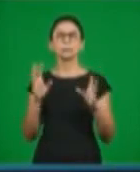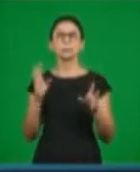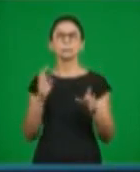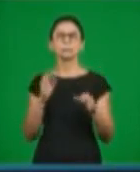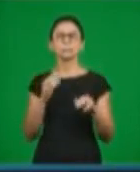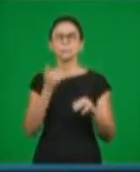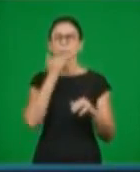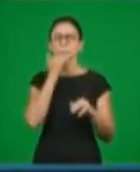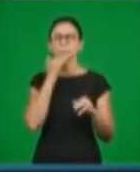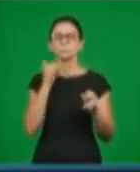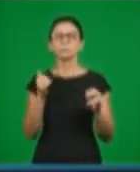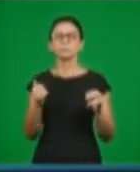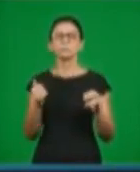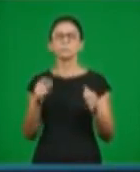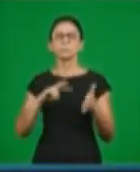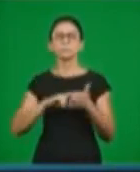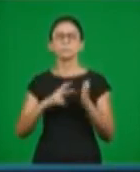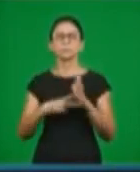sound of the trumpet?